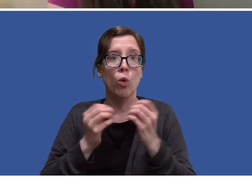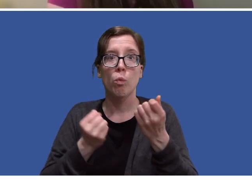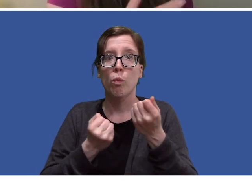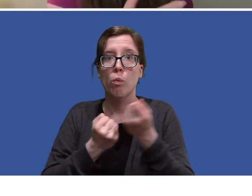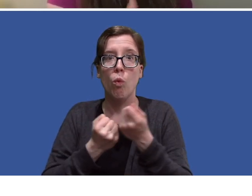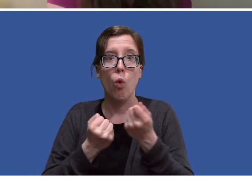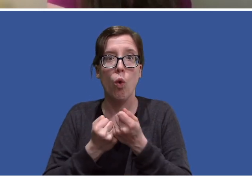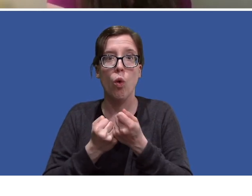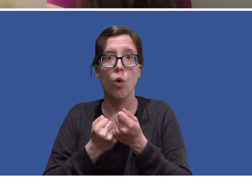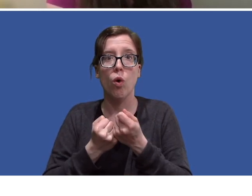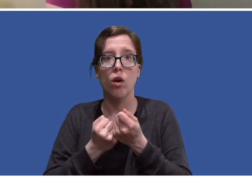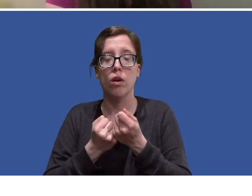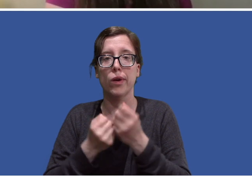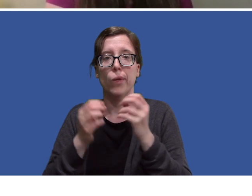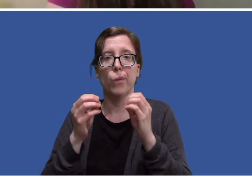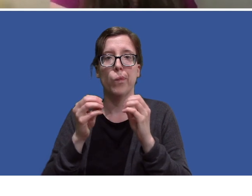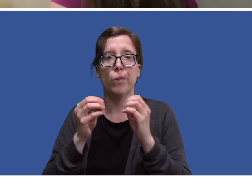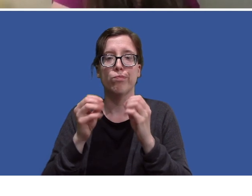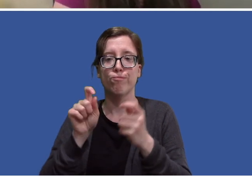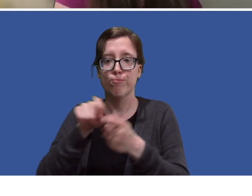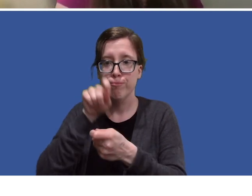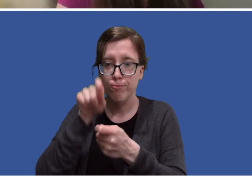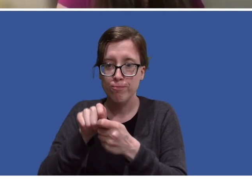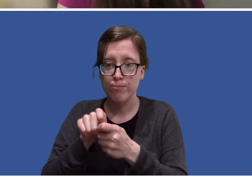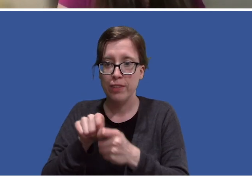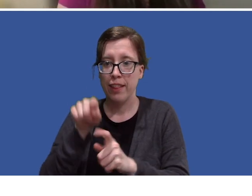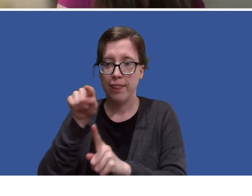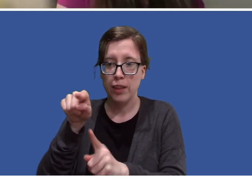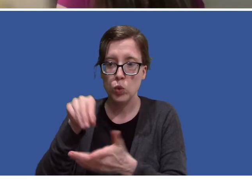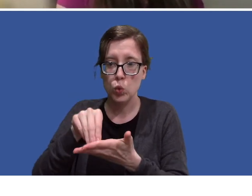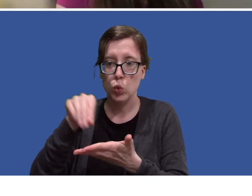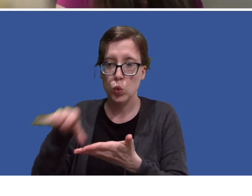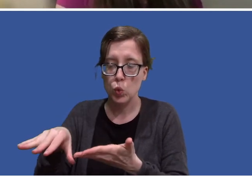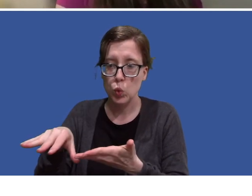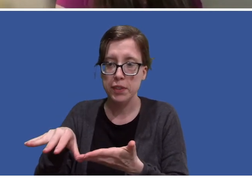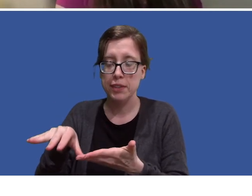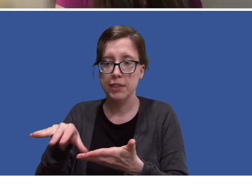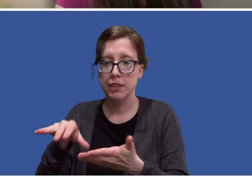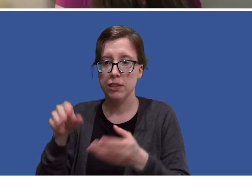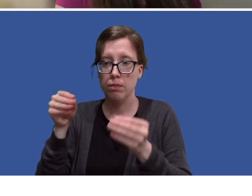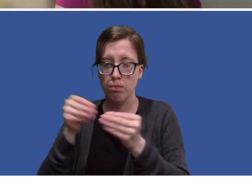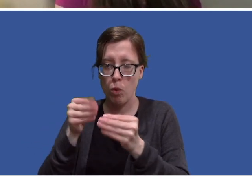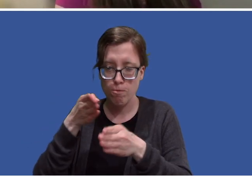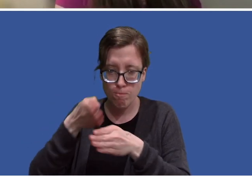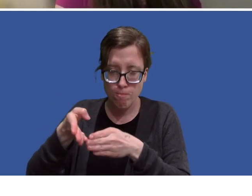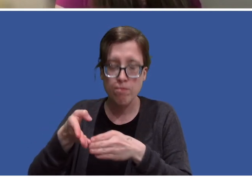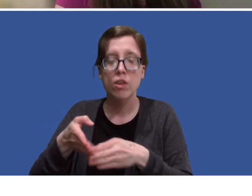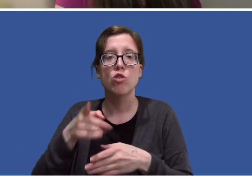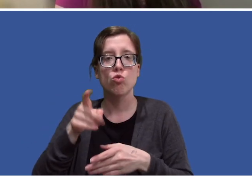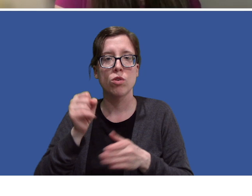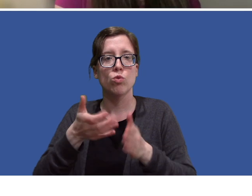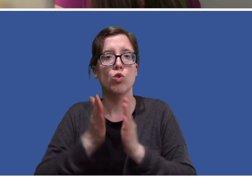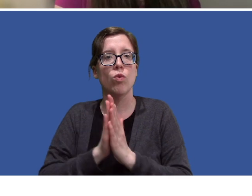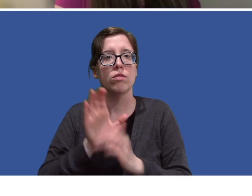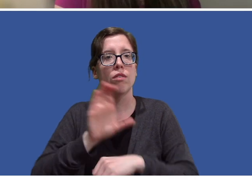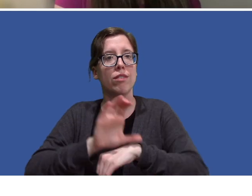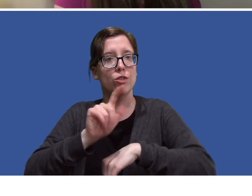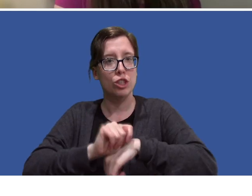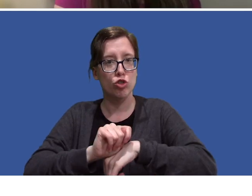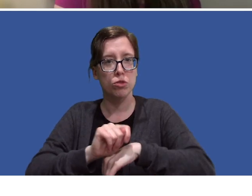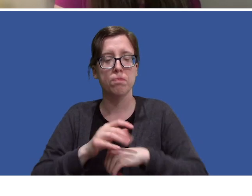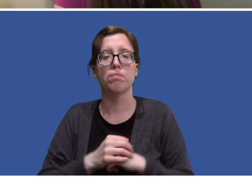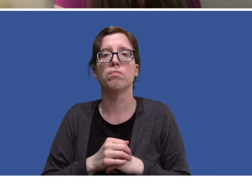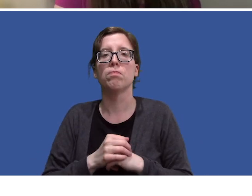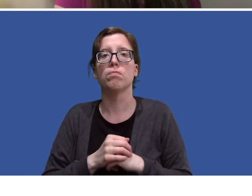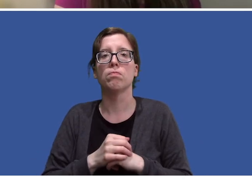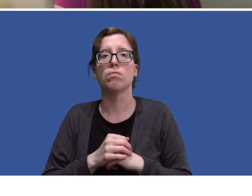individual students focused, you can request a consultation. There's also the Charge Syndrome Foundation website, and